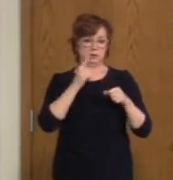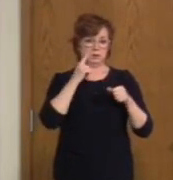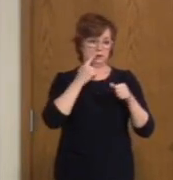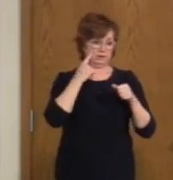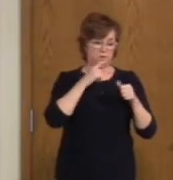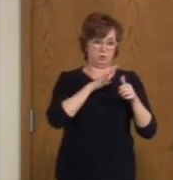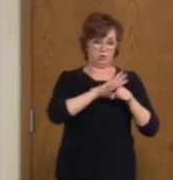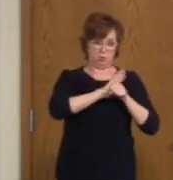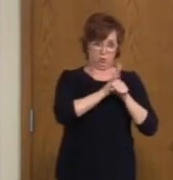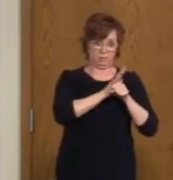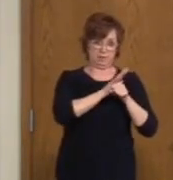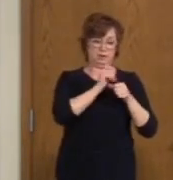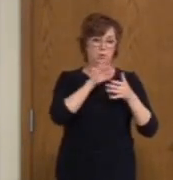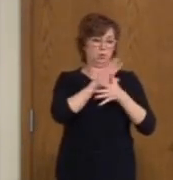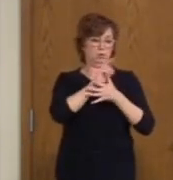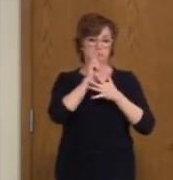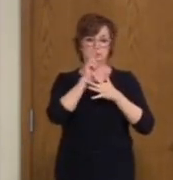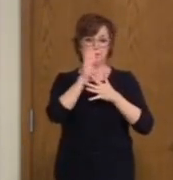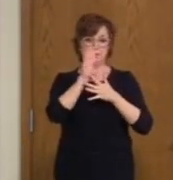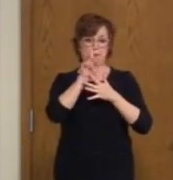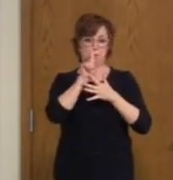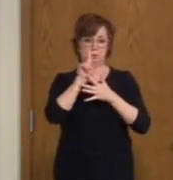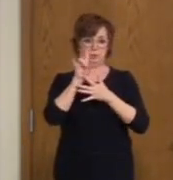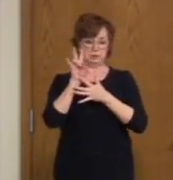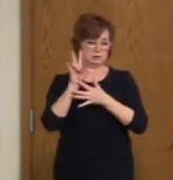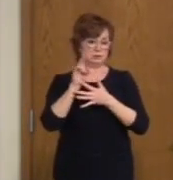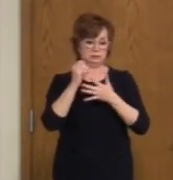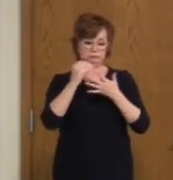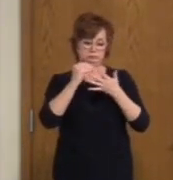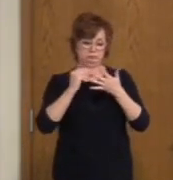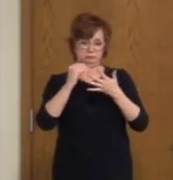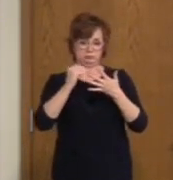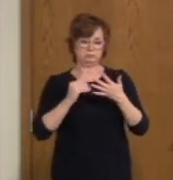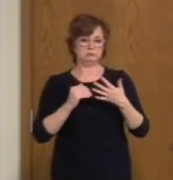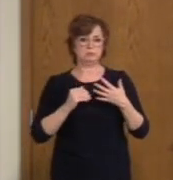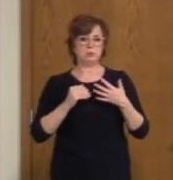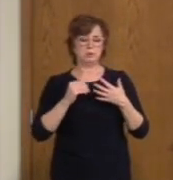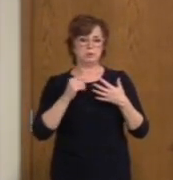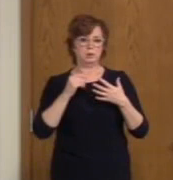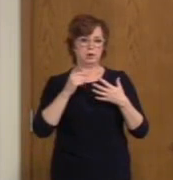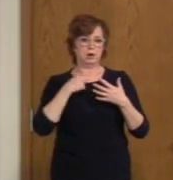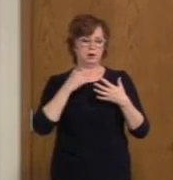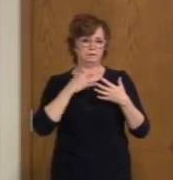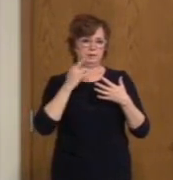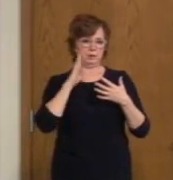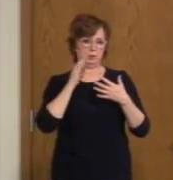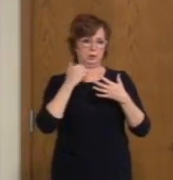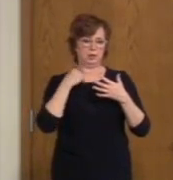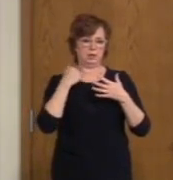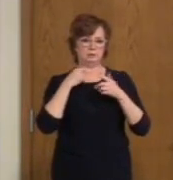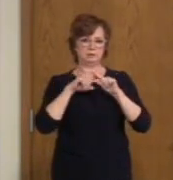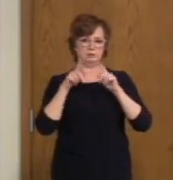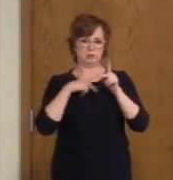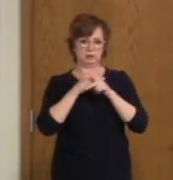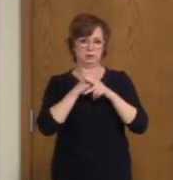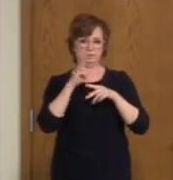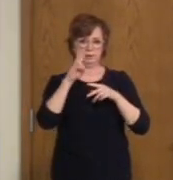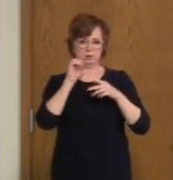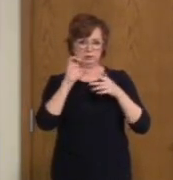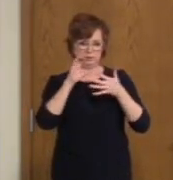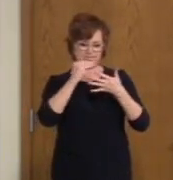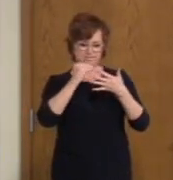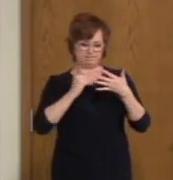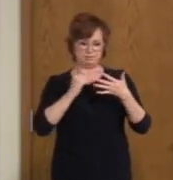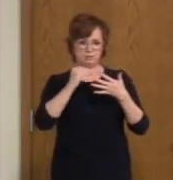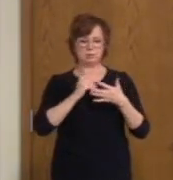of the variants that are there, and ultimately as we move through the weeks, we will be dealing with predominantly variants everywhere in the province.